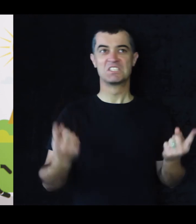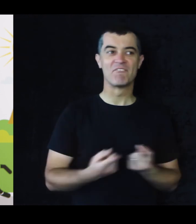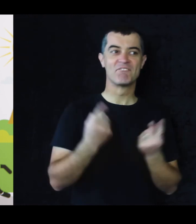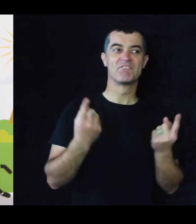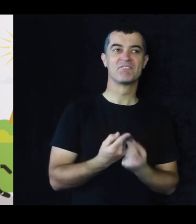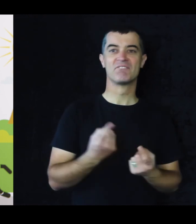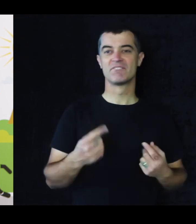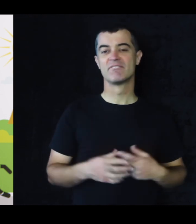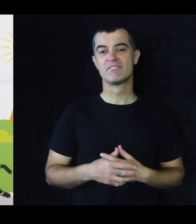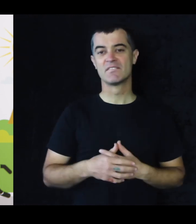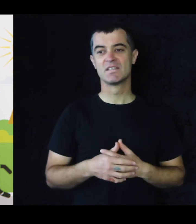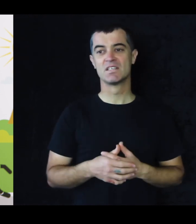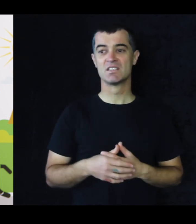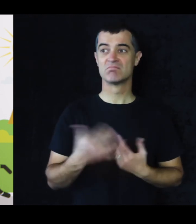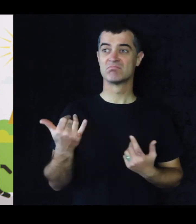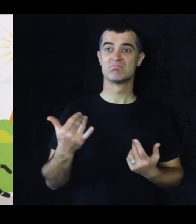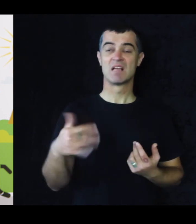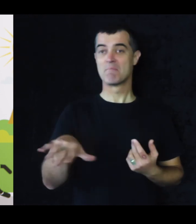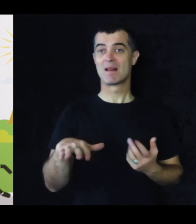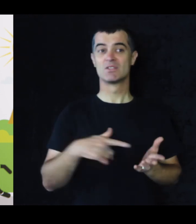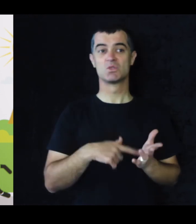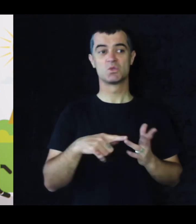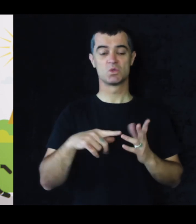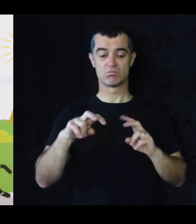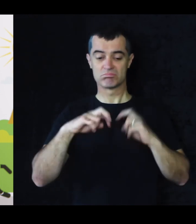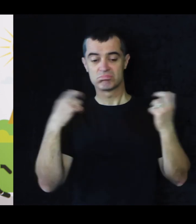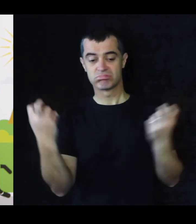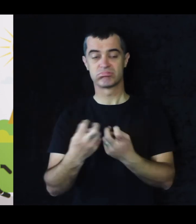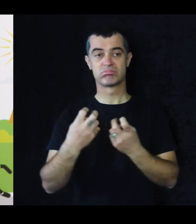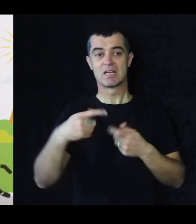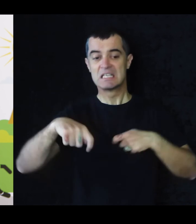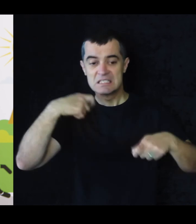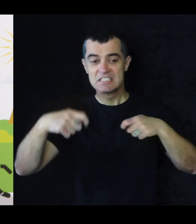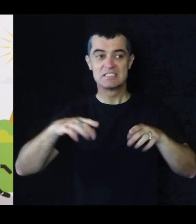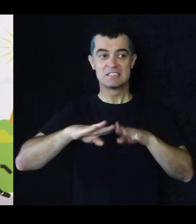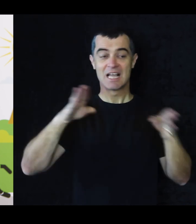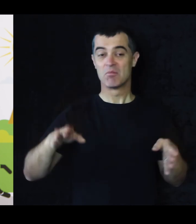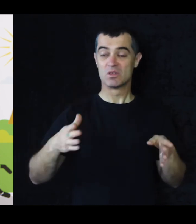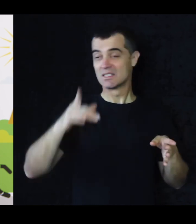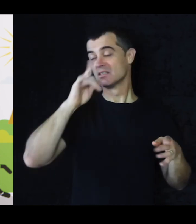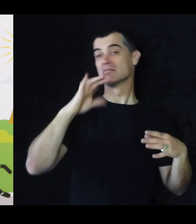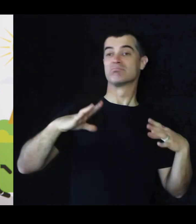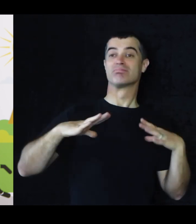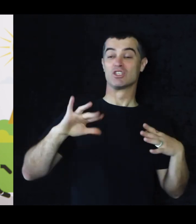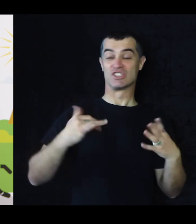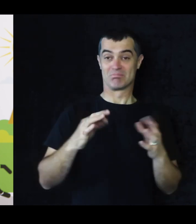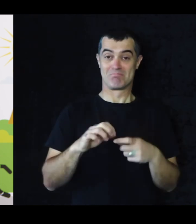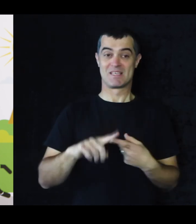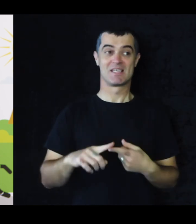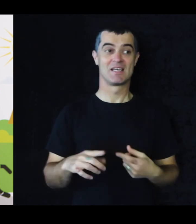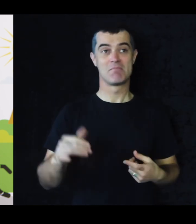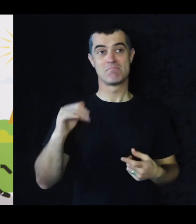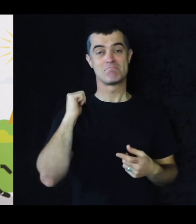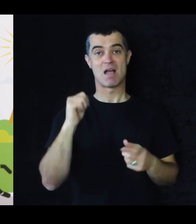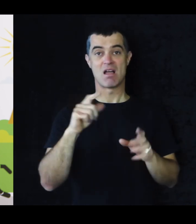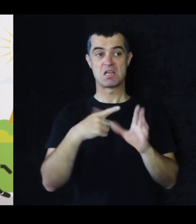our stuff. It was just a place to eat around the table and to be.